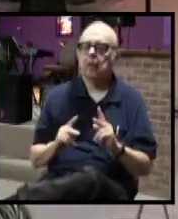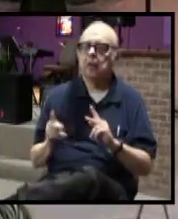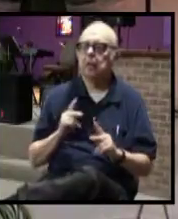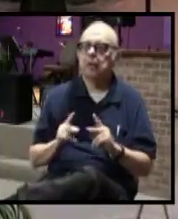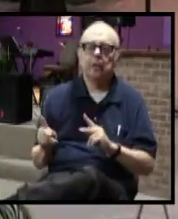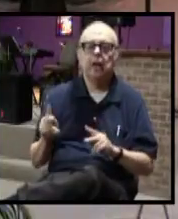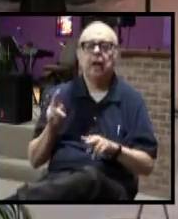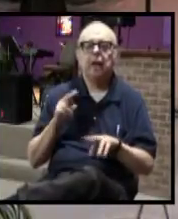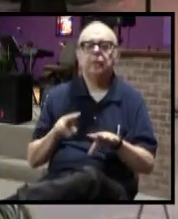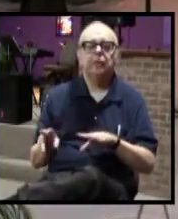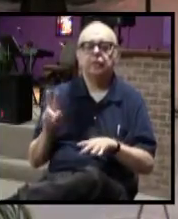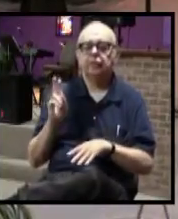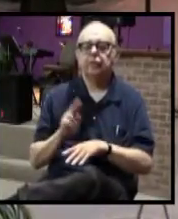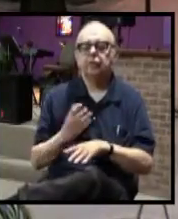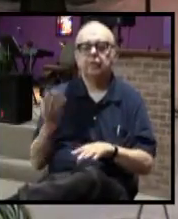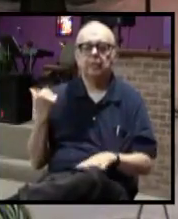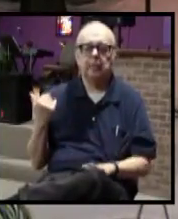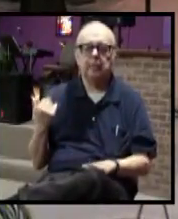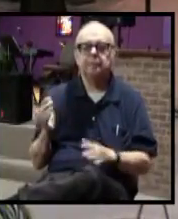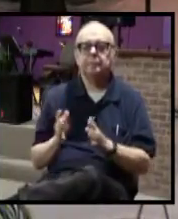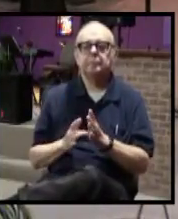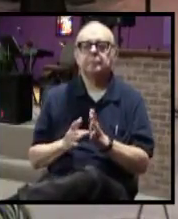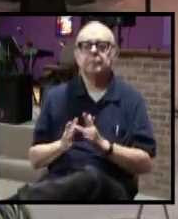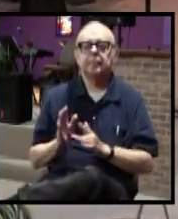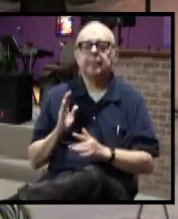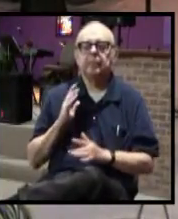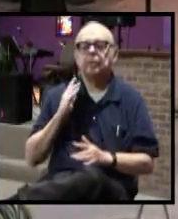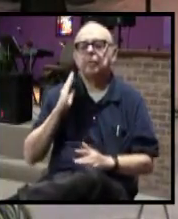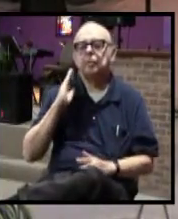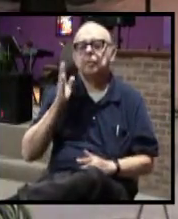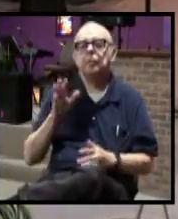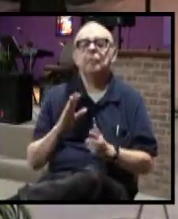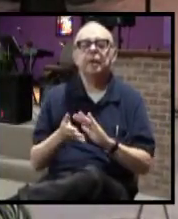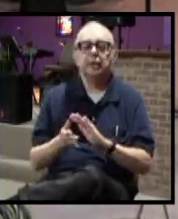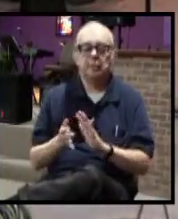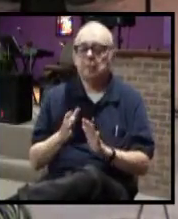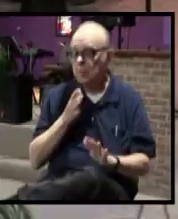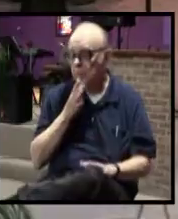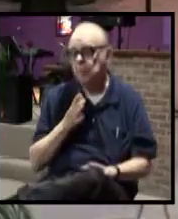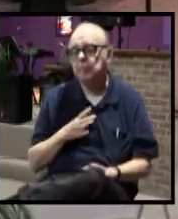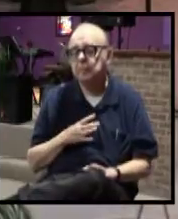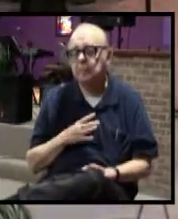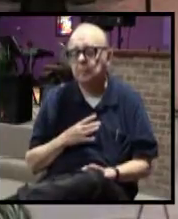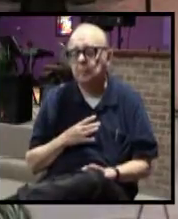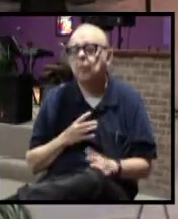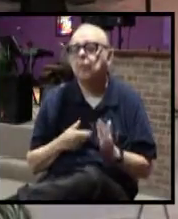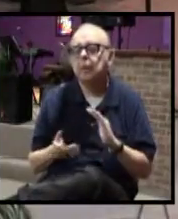They only saw what she used to do. Jesus saw what she was going to become.